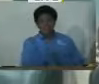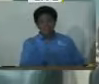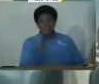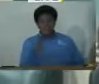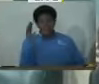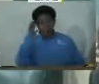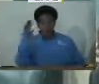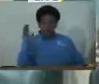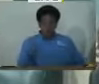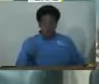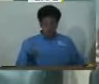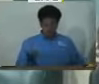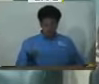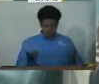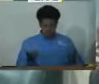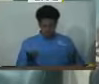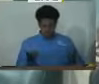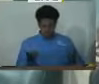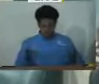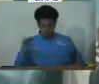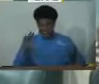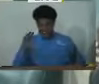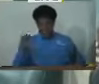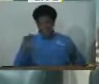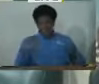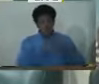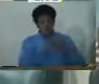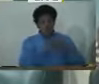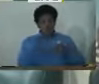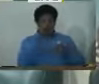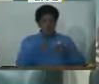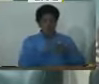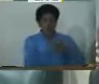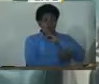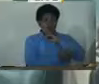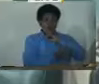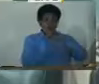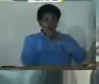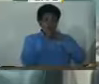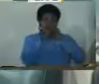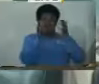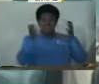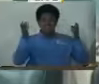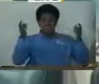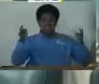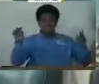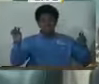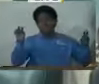every civic organization, every national organization,